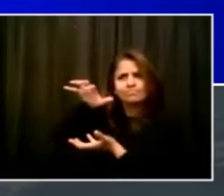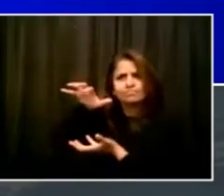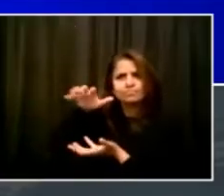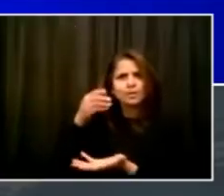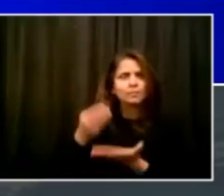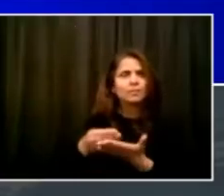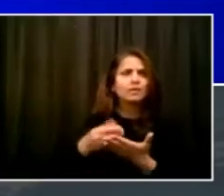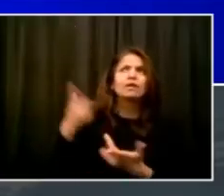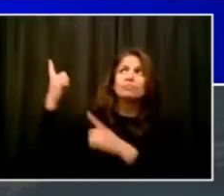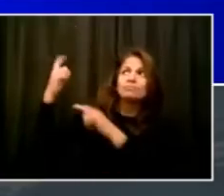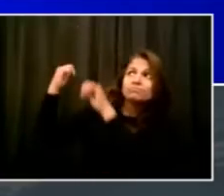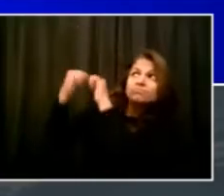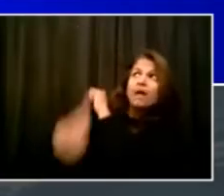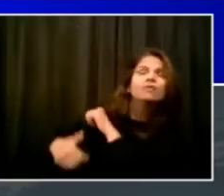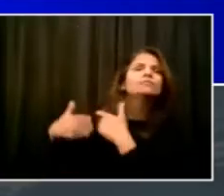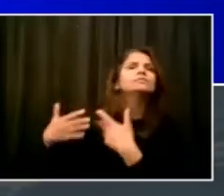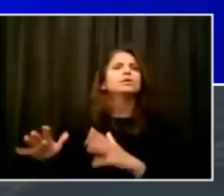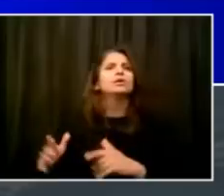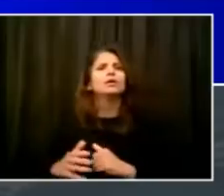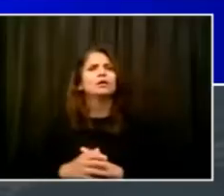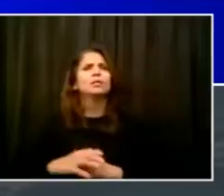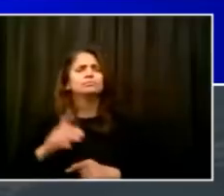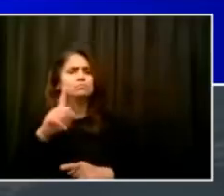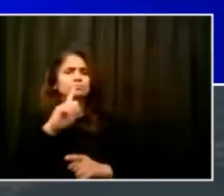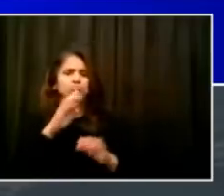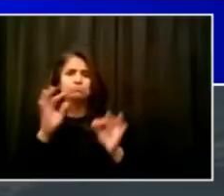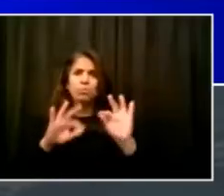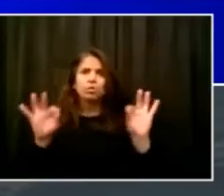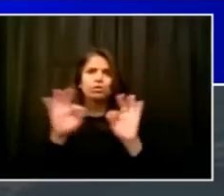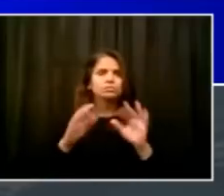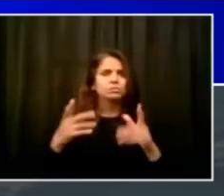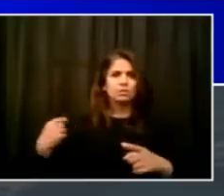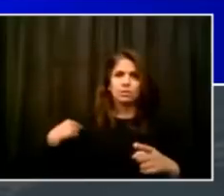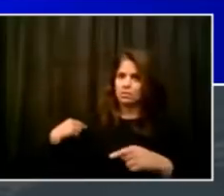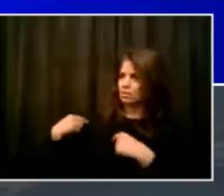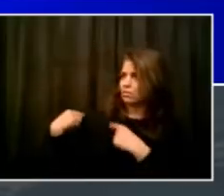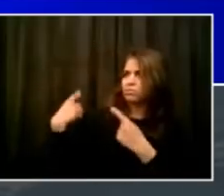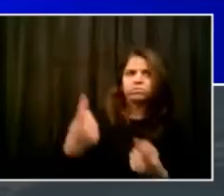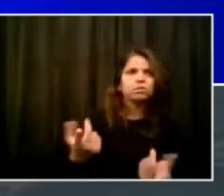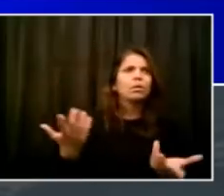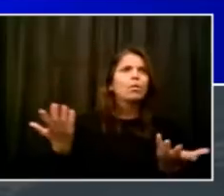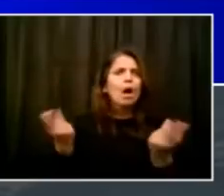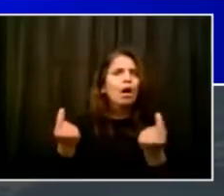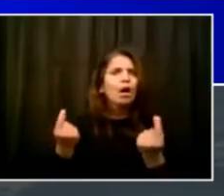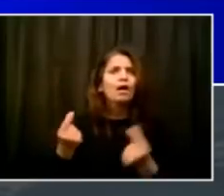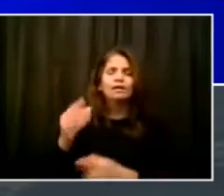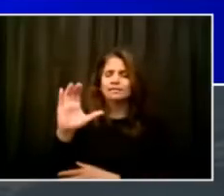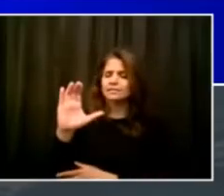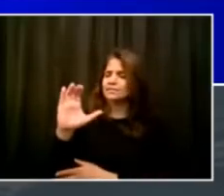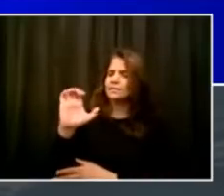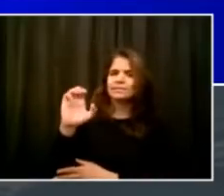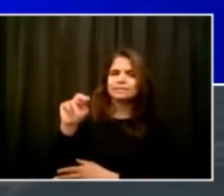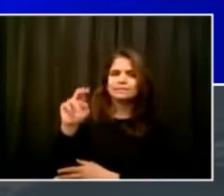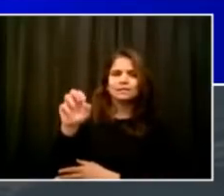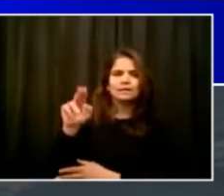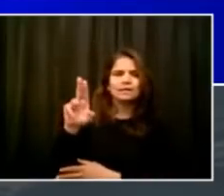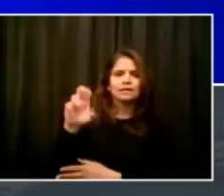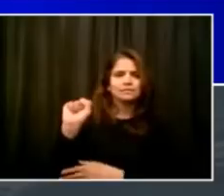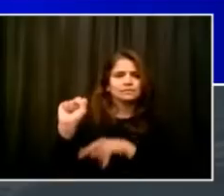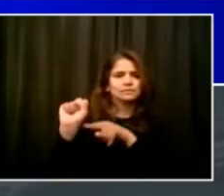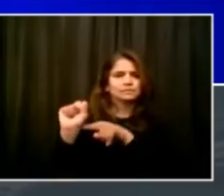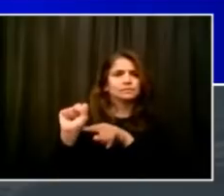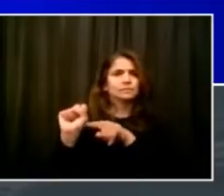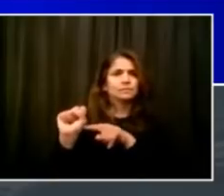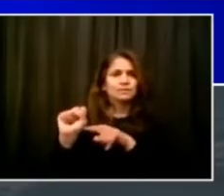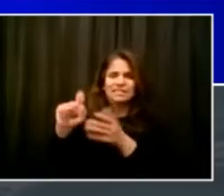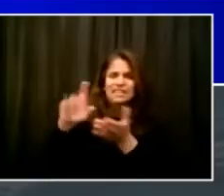get. The census says how much federal funding you get. The census, if it's truly accurate,